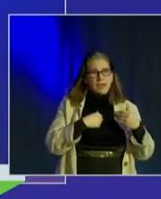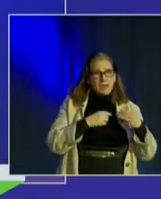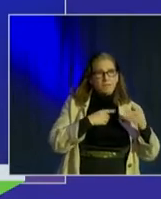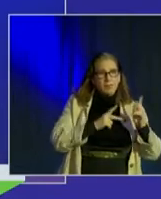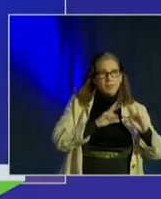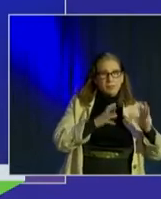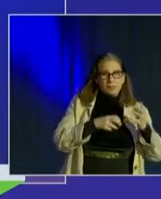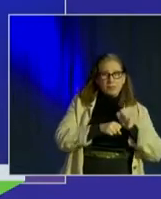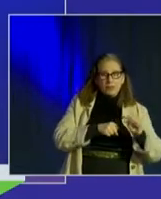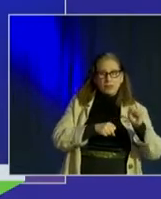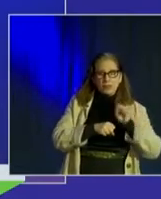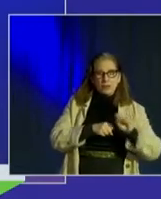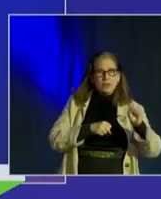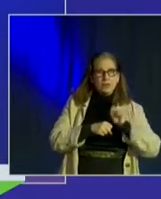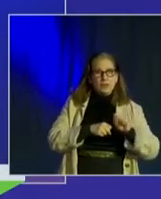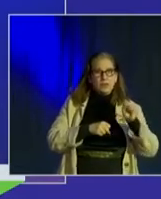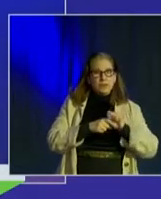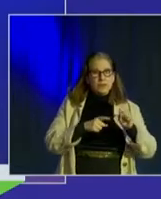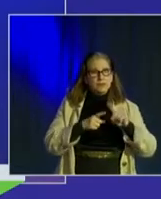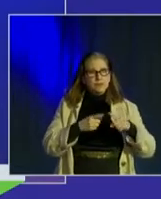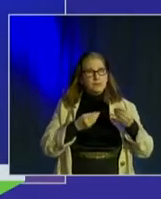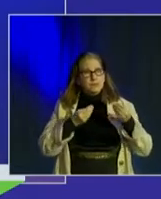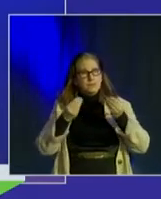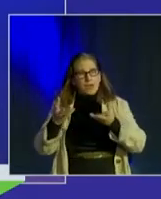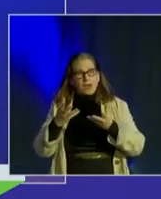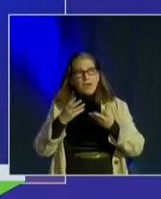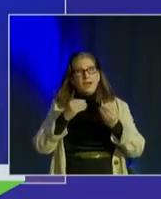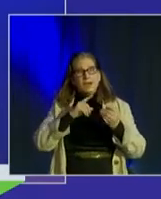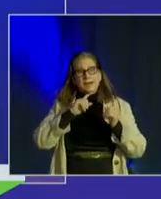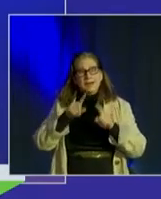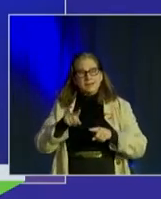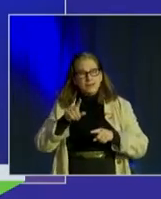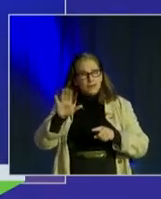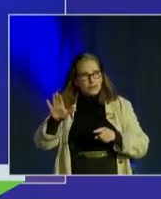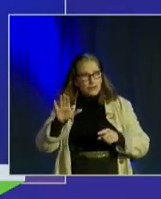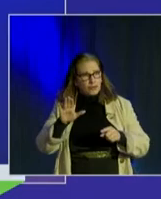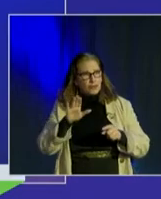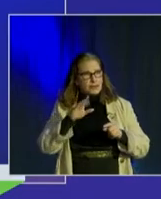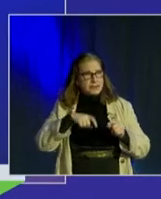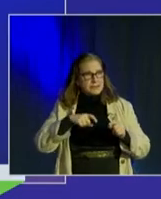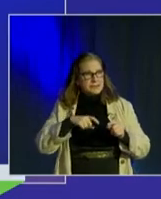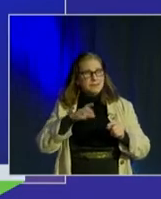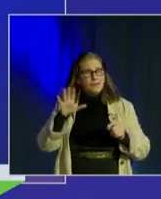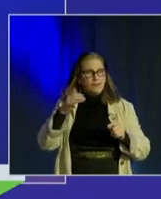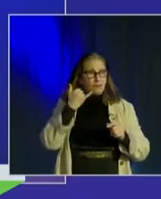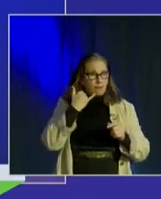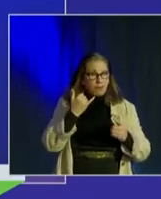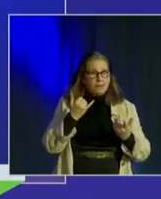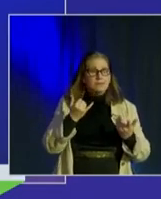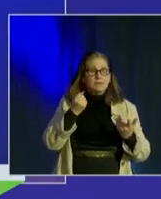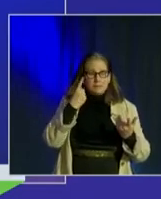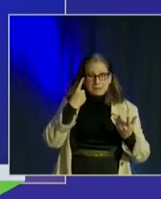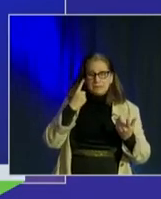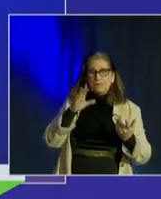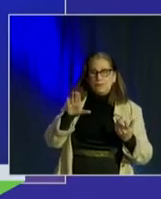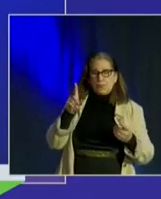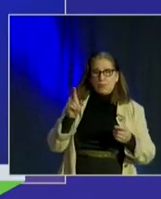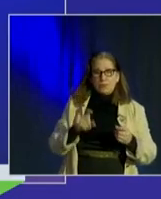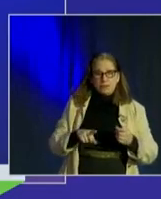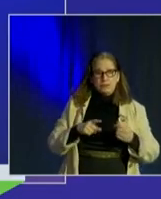are responding as quickly as possible to the claims that we're getting. So we're going to keep working on